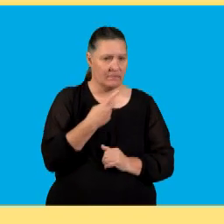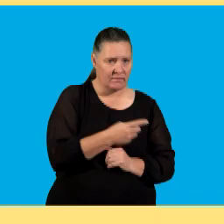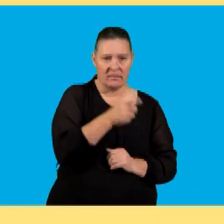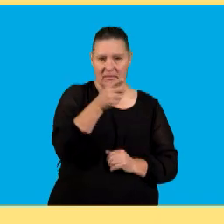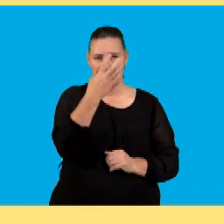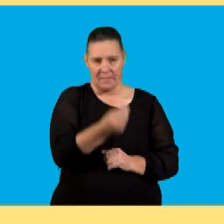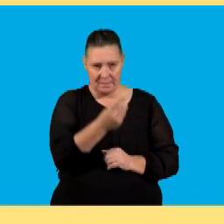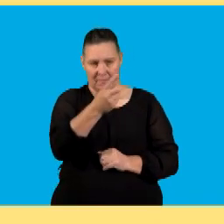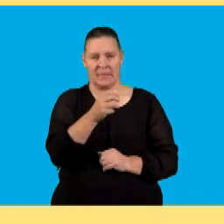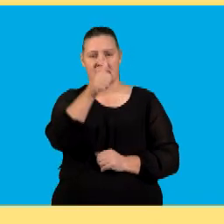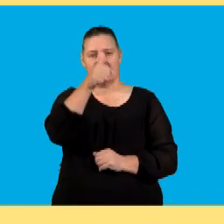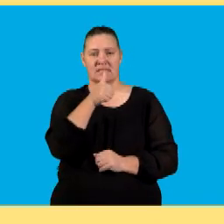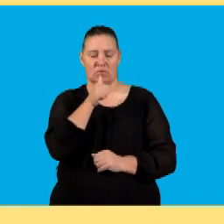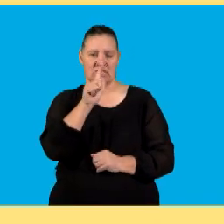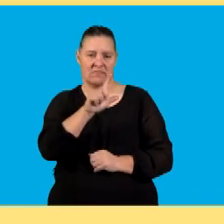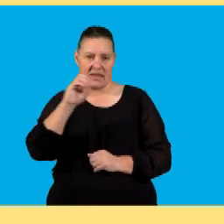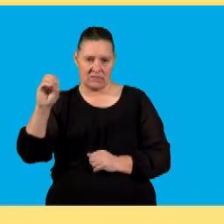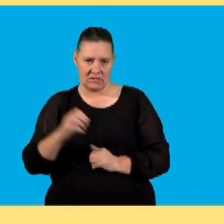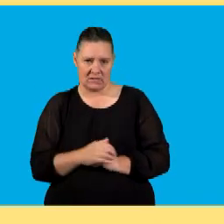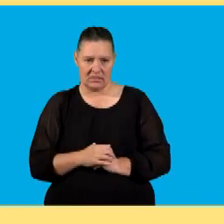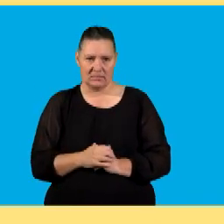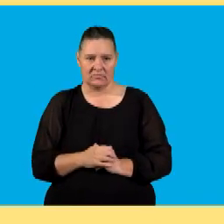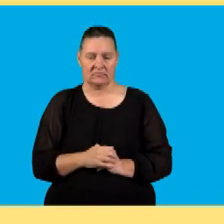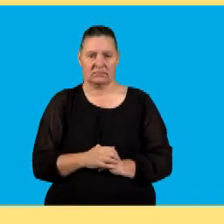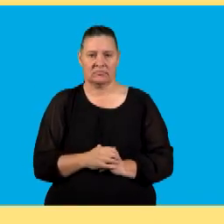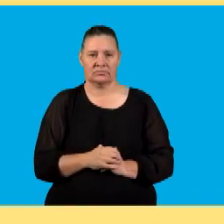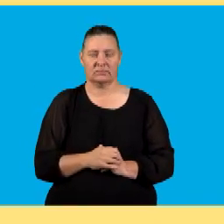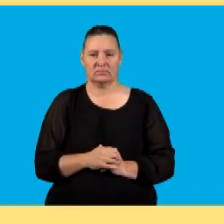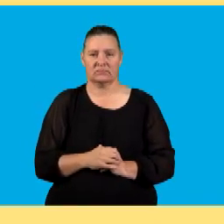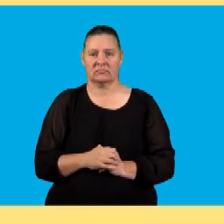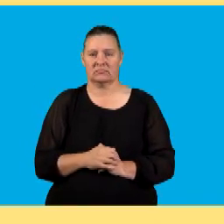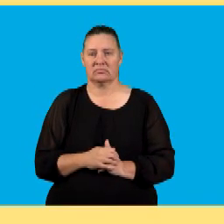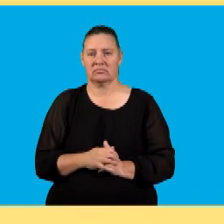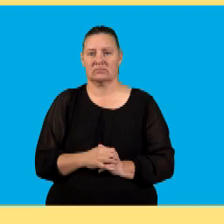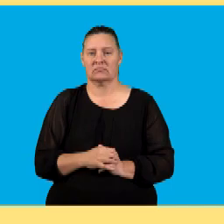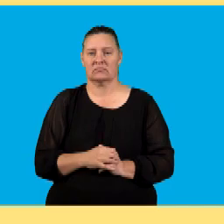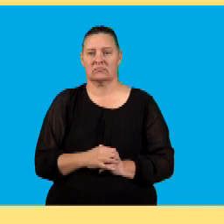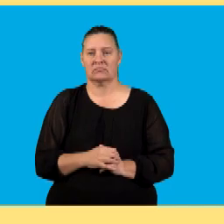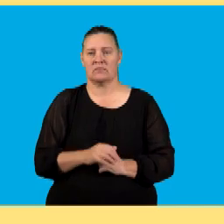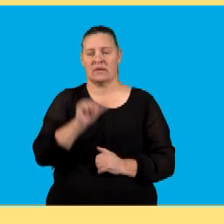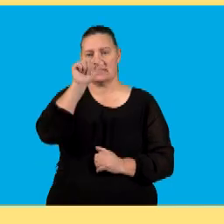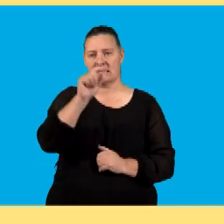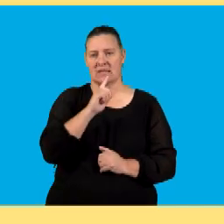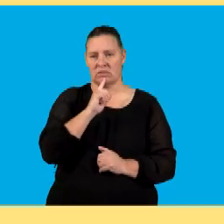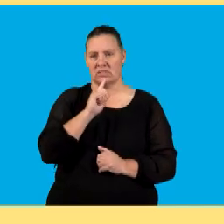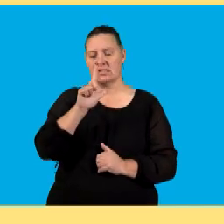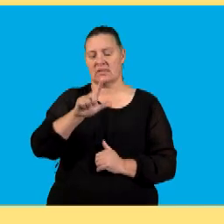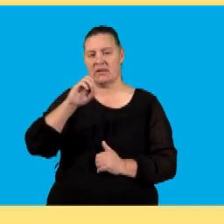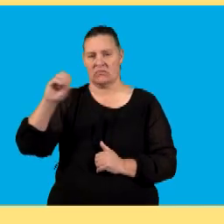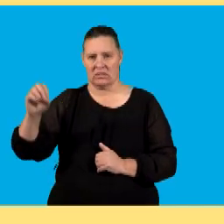given the gross? Let us look. Gross salary is 6,700. I'm going to come here and I'm going to have my